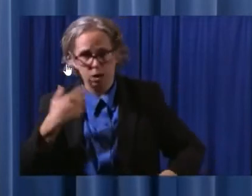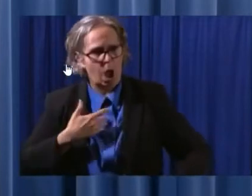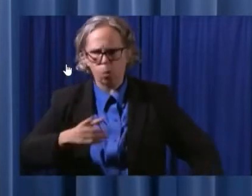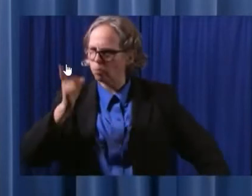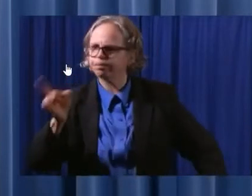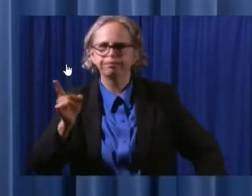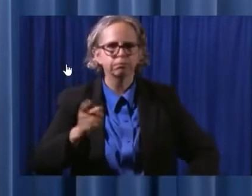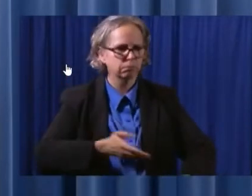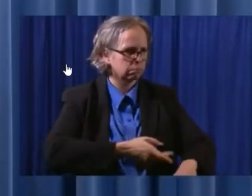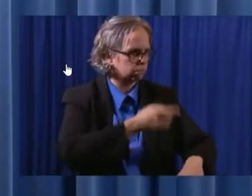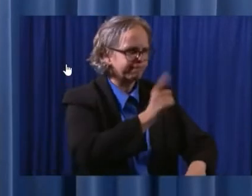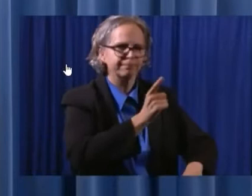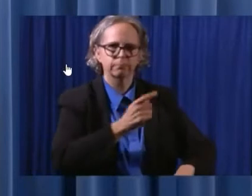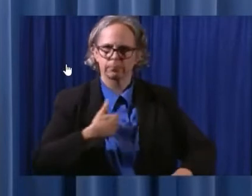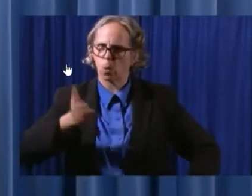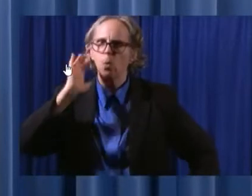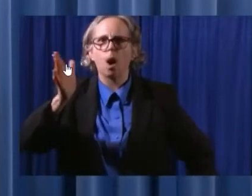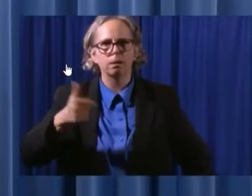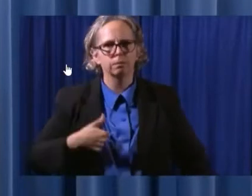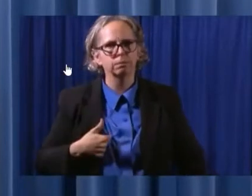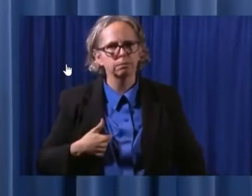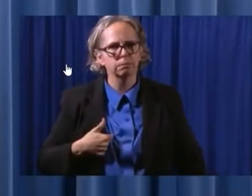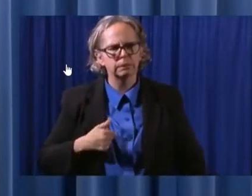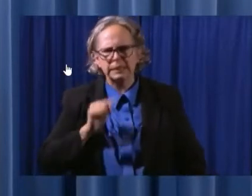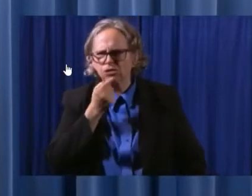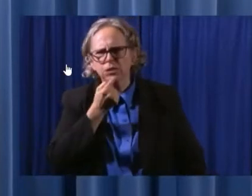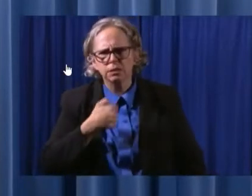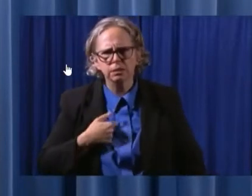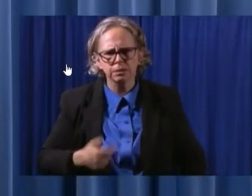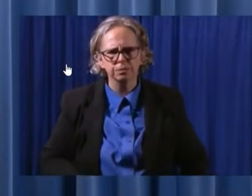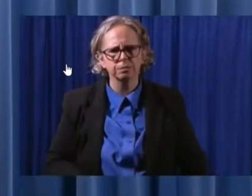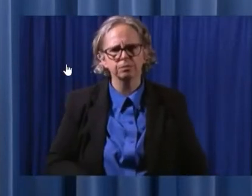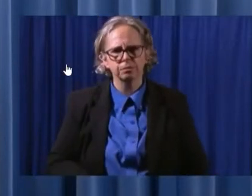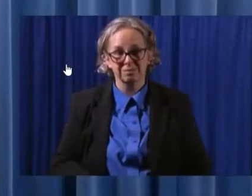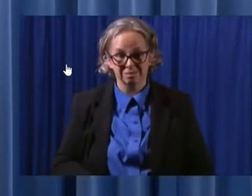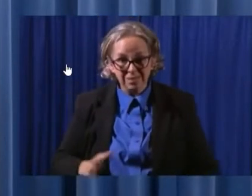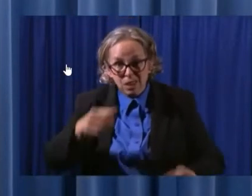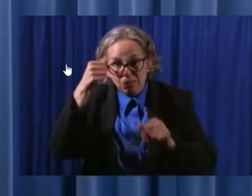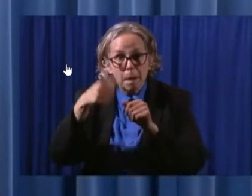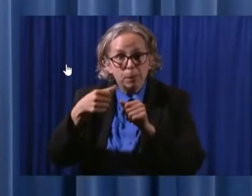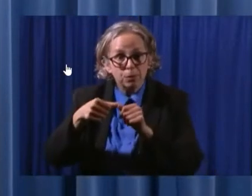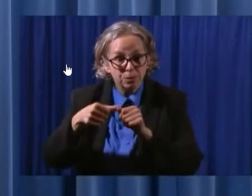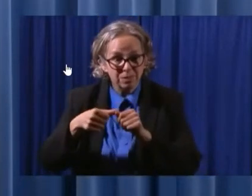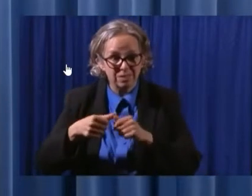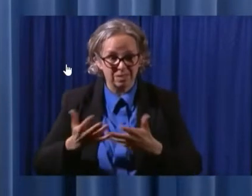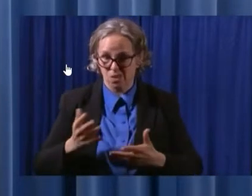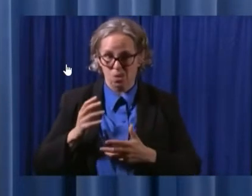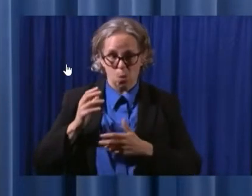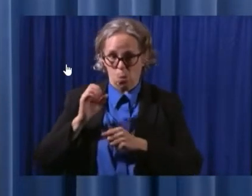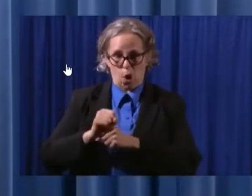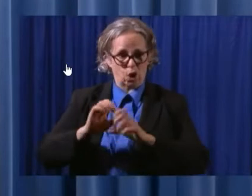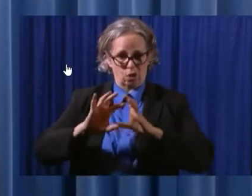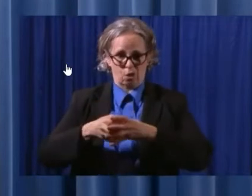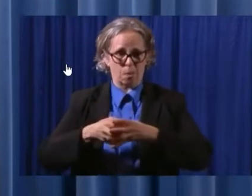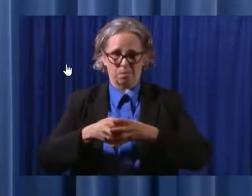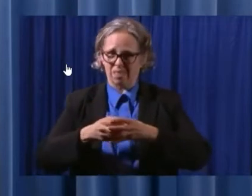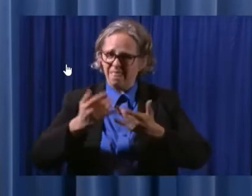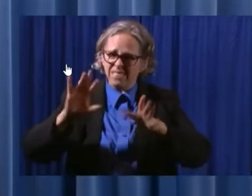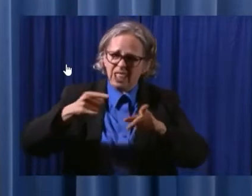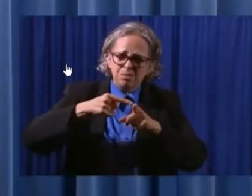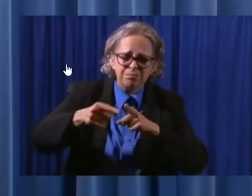state the obvious, one of the requirements that our working group that was made up of bar owners, health people,